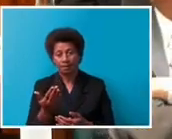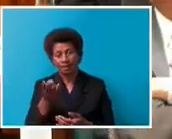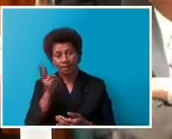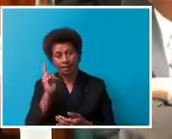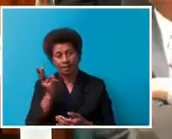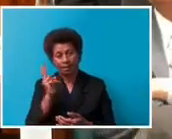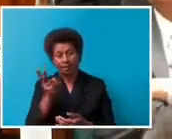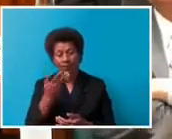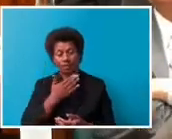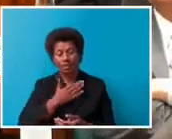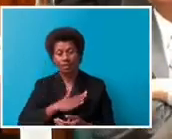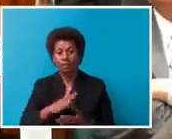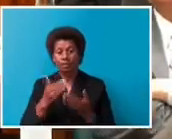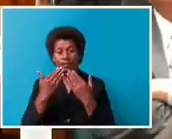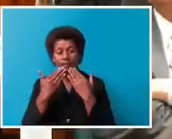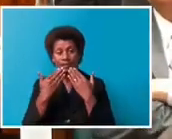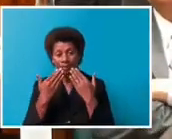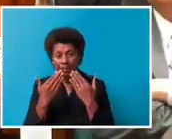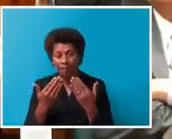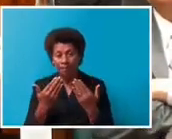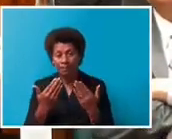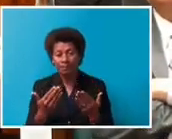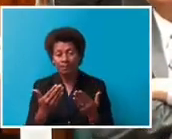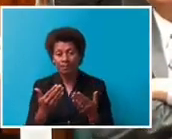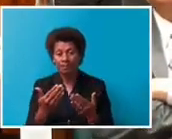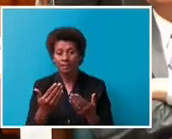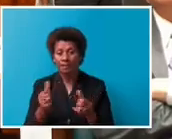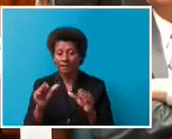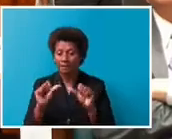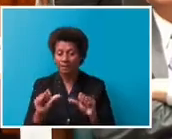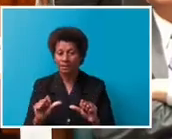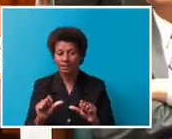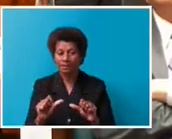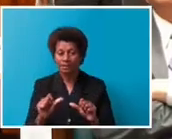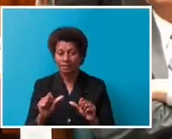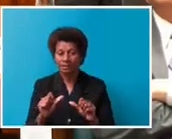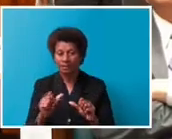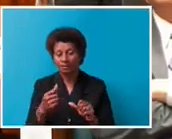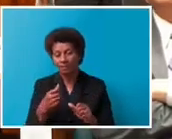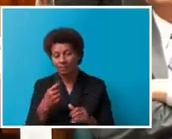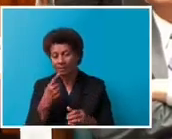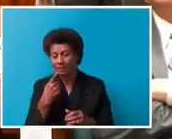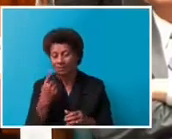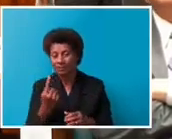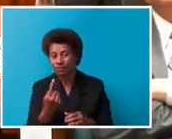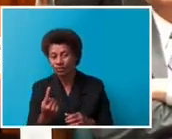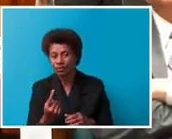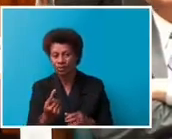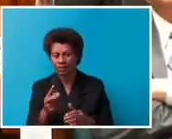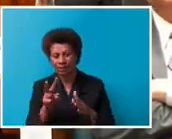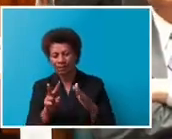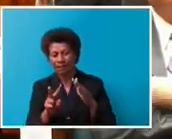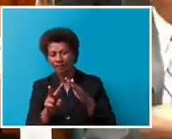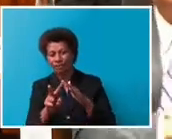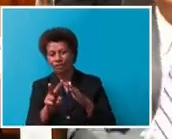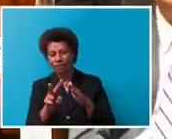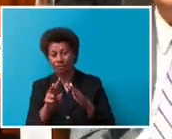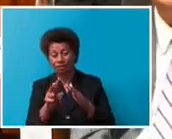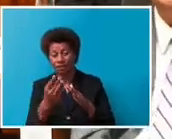want to thank His Excellency for his gracious speech, for laying out the vision and the